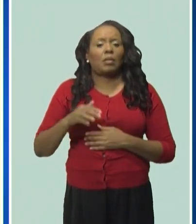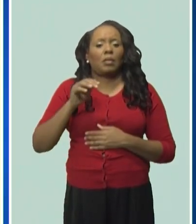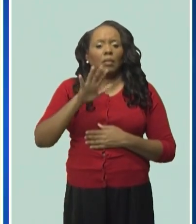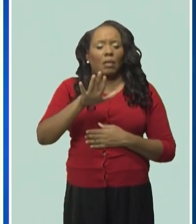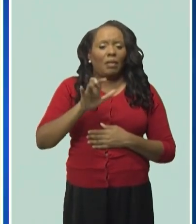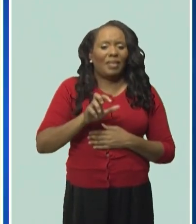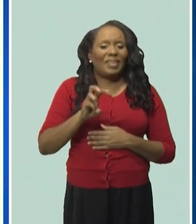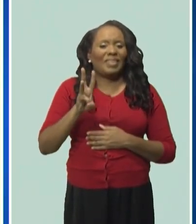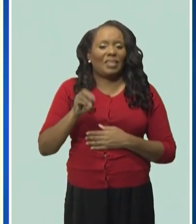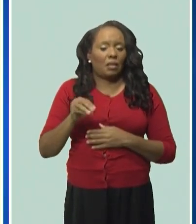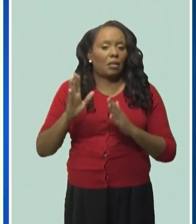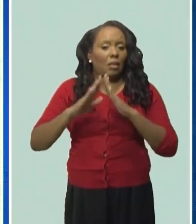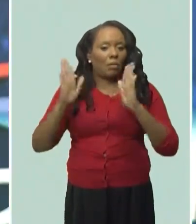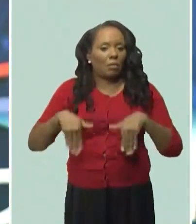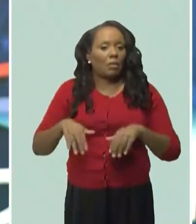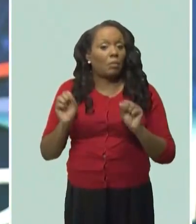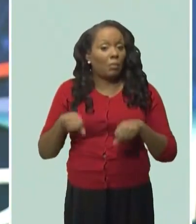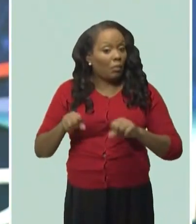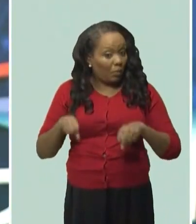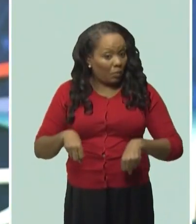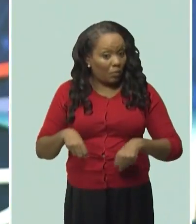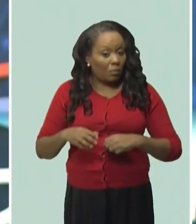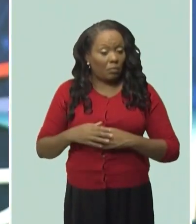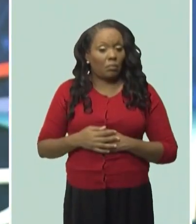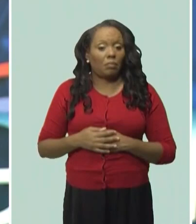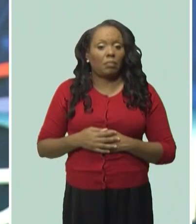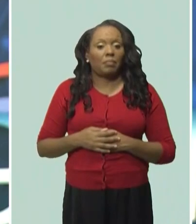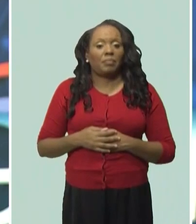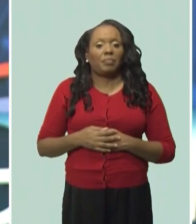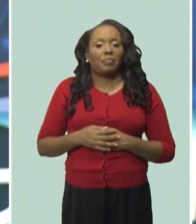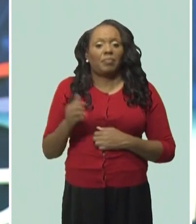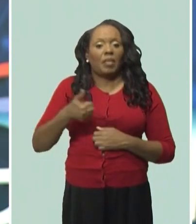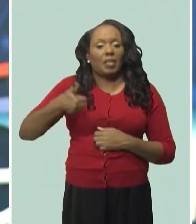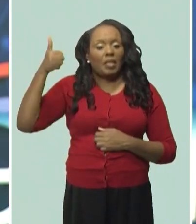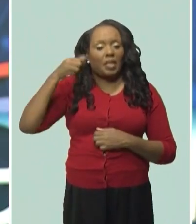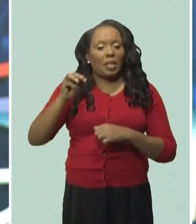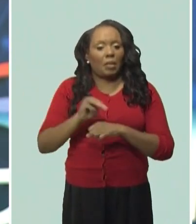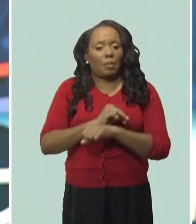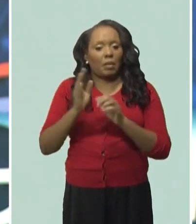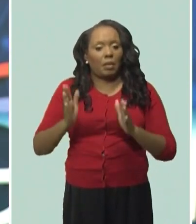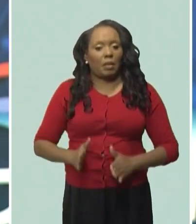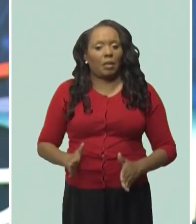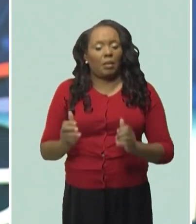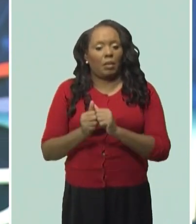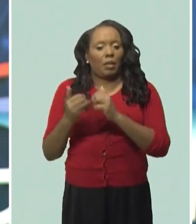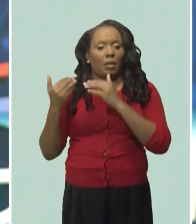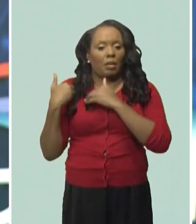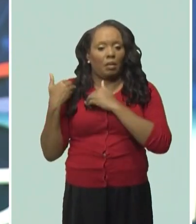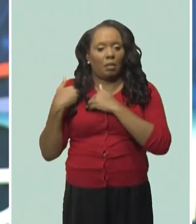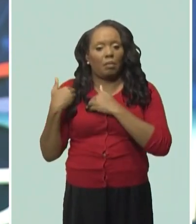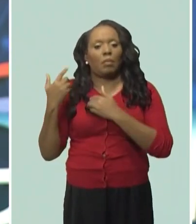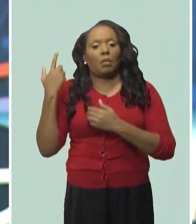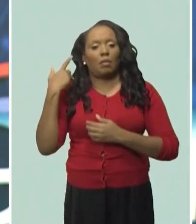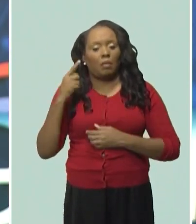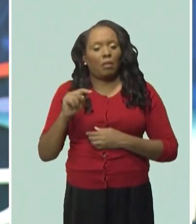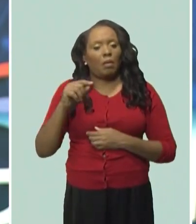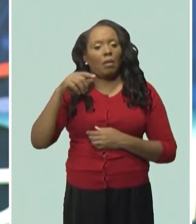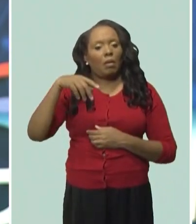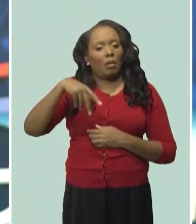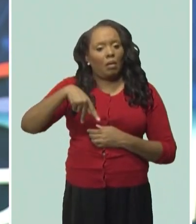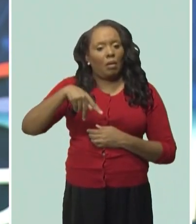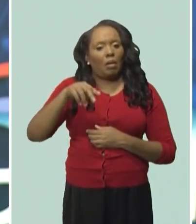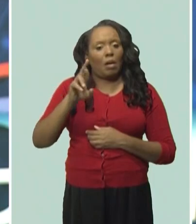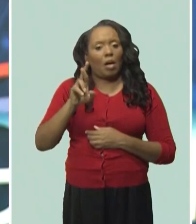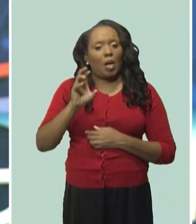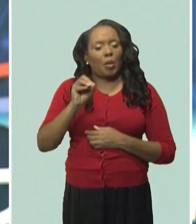560 at a minimum. And at that meeting, Senior Minister with responsibility for the productive sector, Kerry